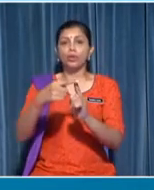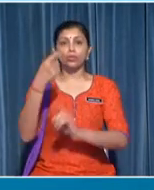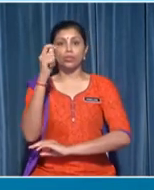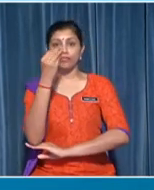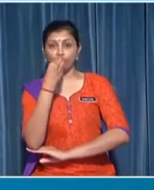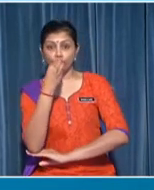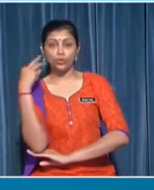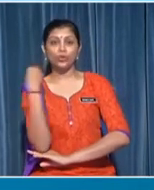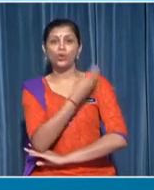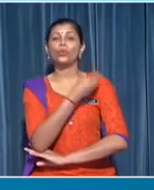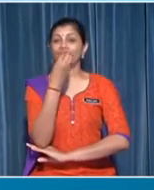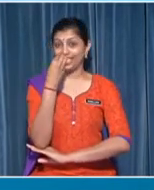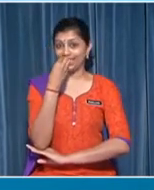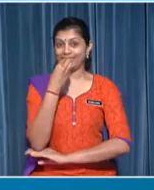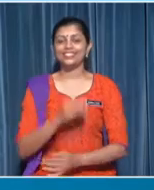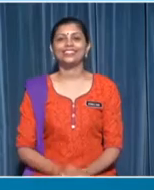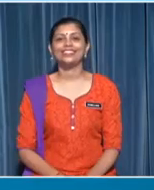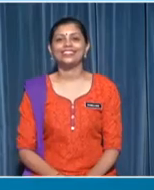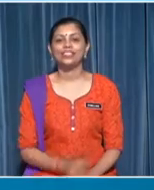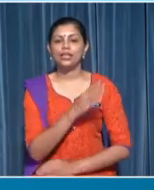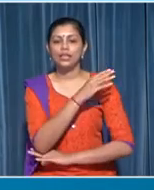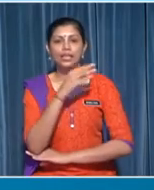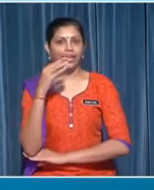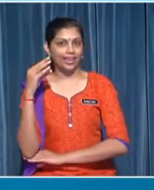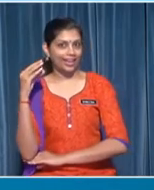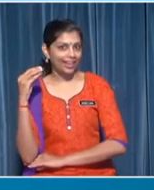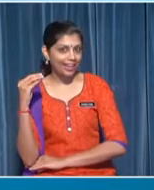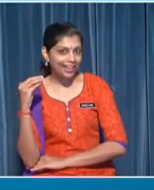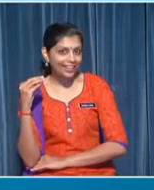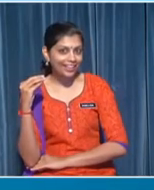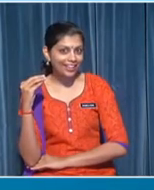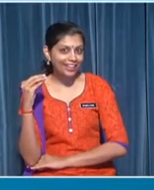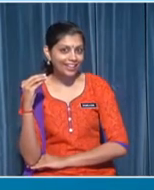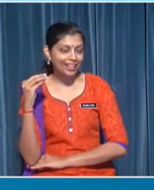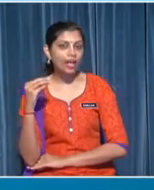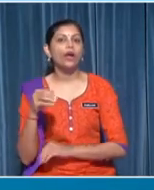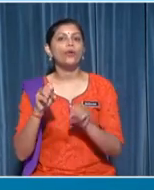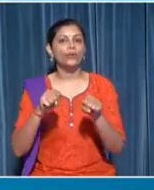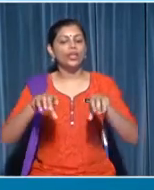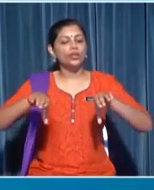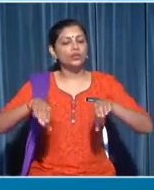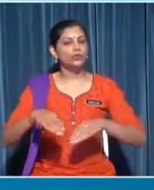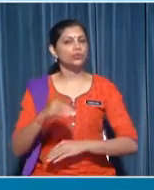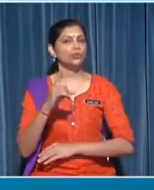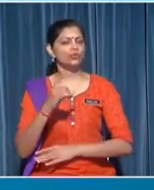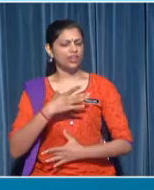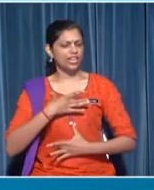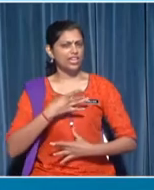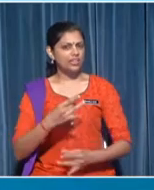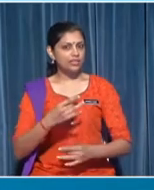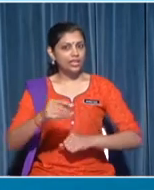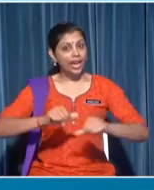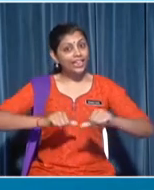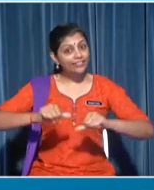eat. And as a bonus, we will get to do a very interesting activity.